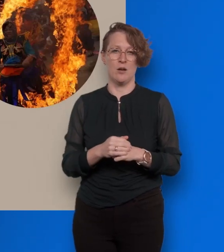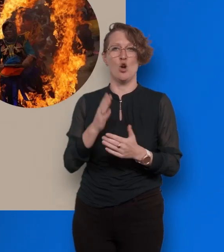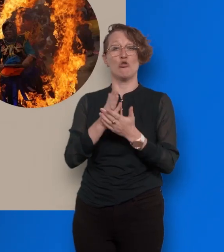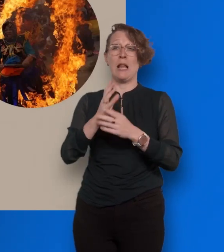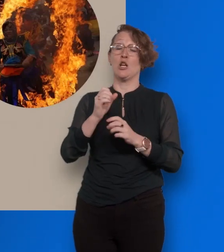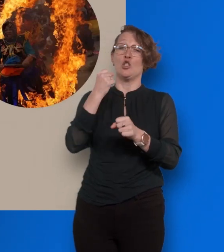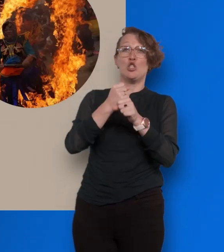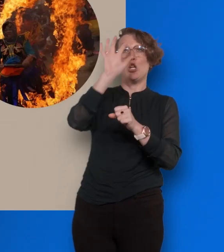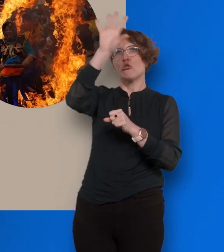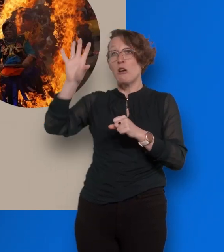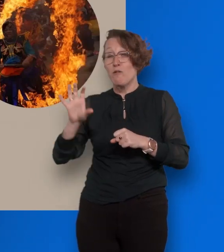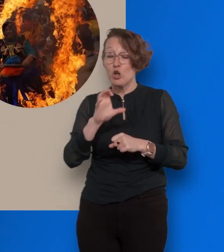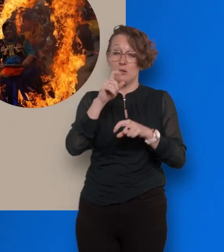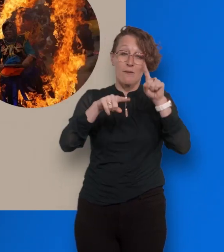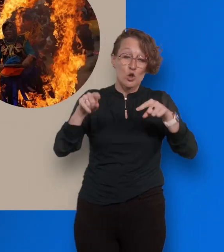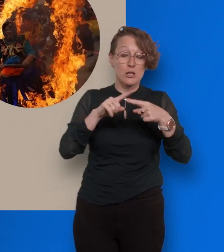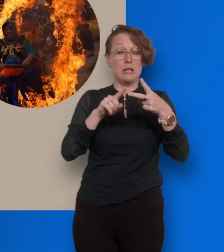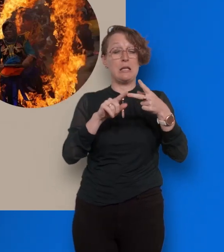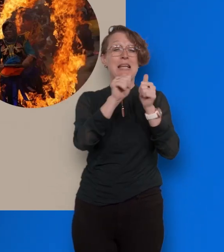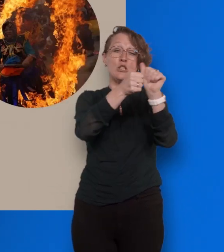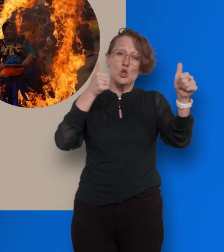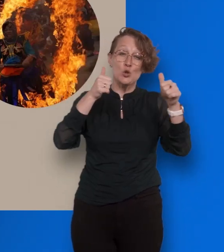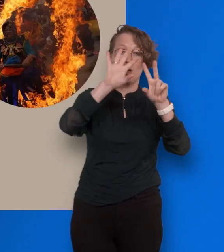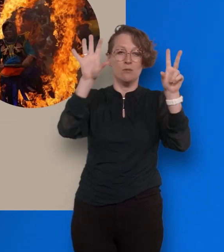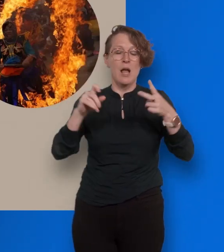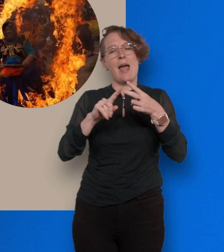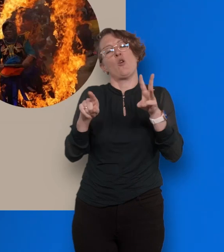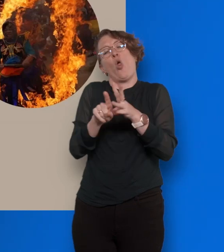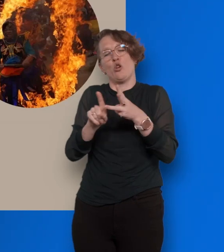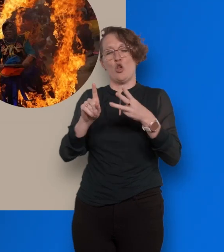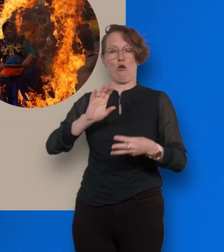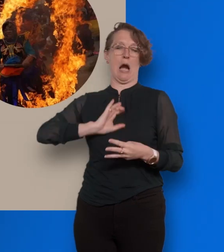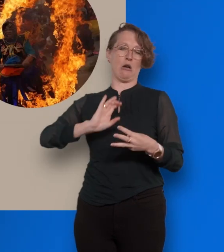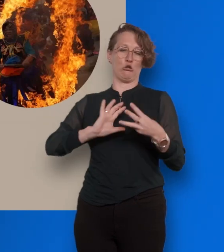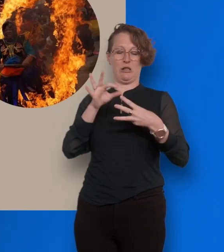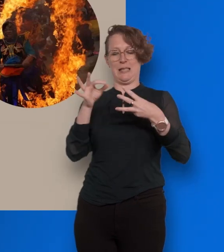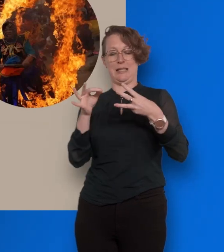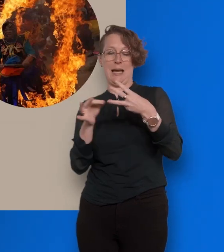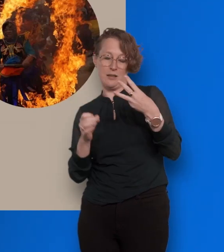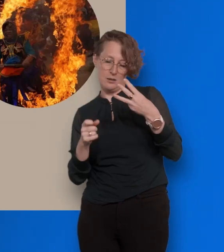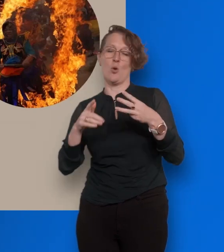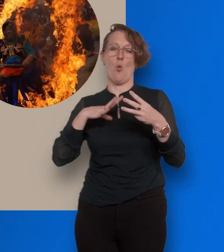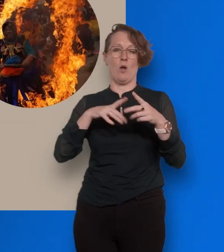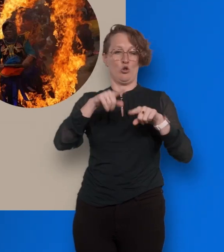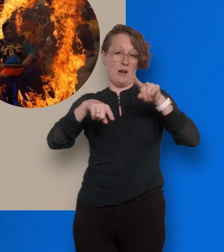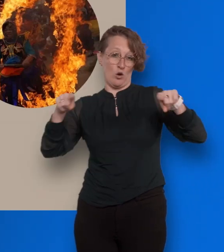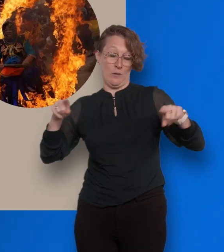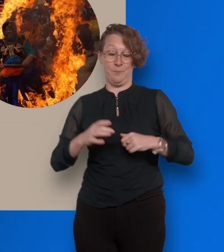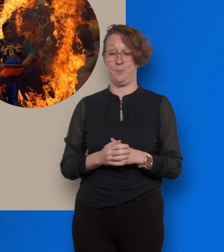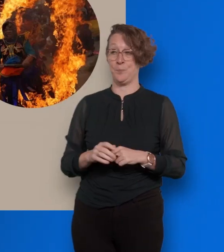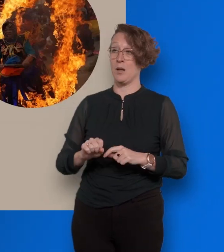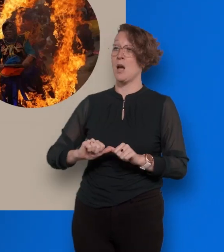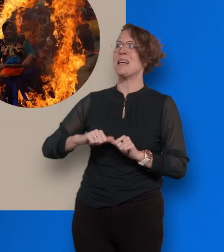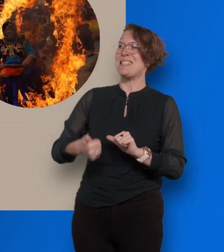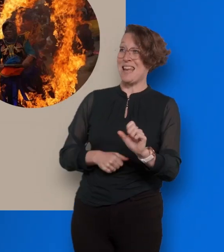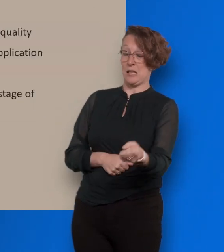geographical diversity, institutional diversity, as well as personal characteristics. We identify, if you go on to the next slide, as